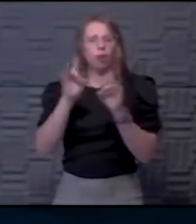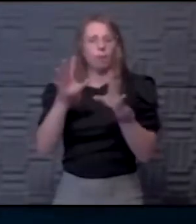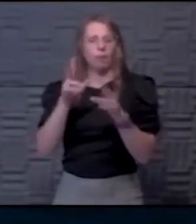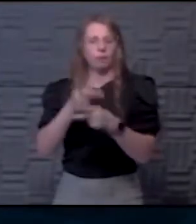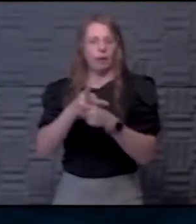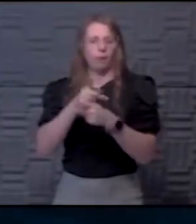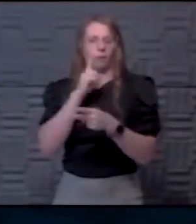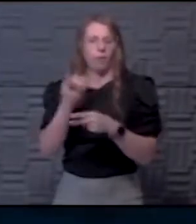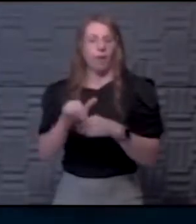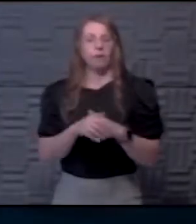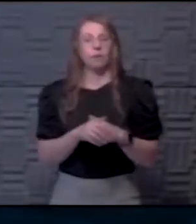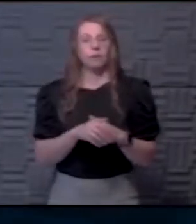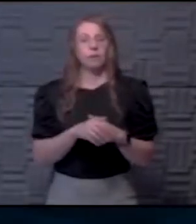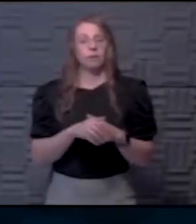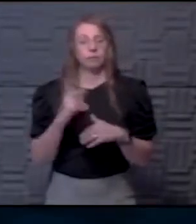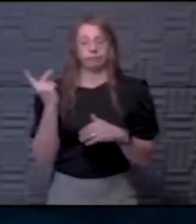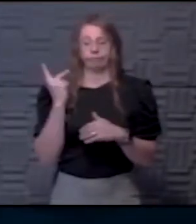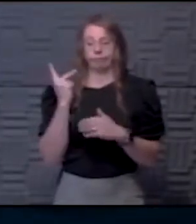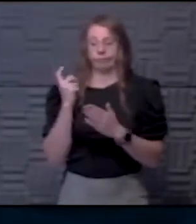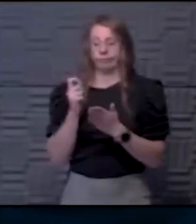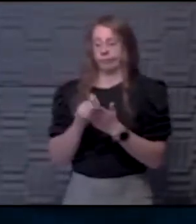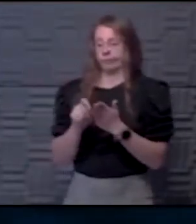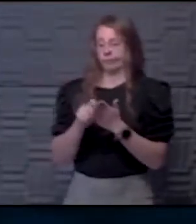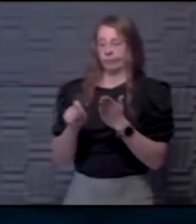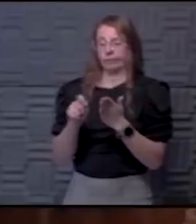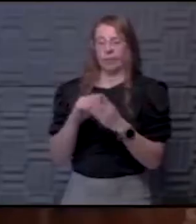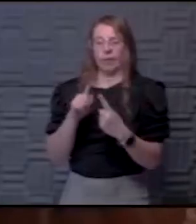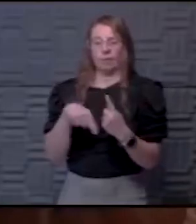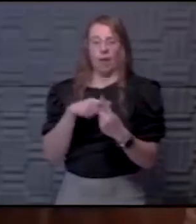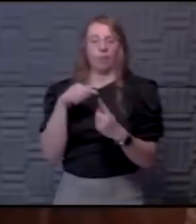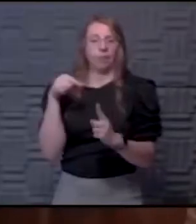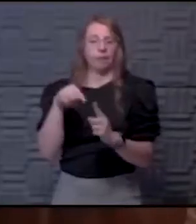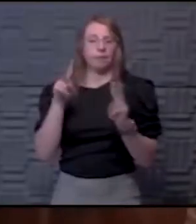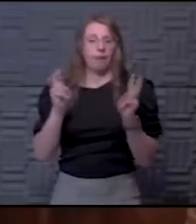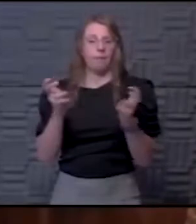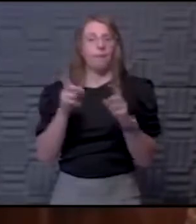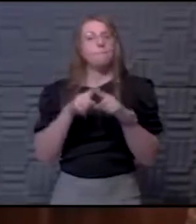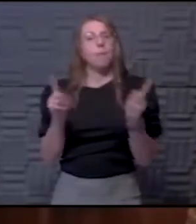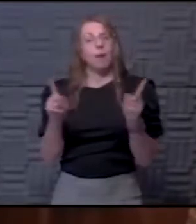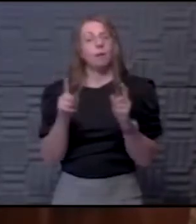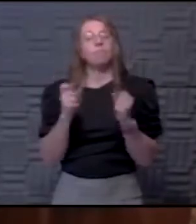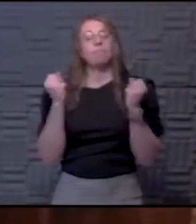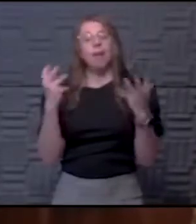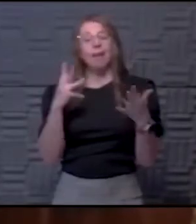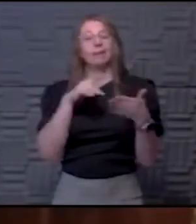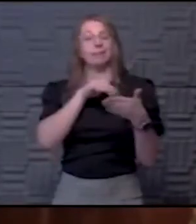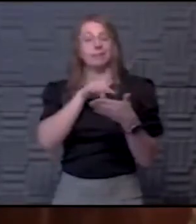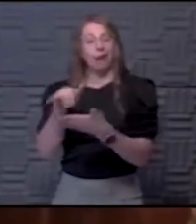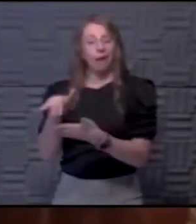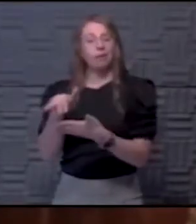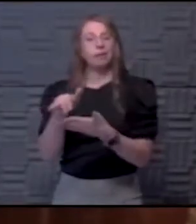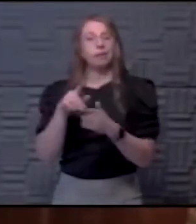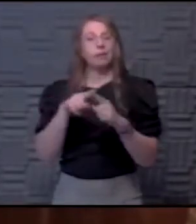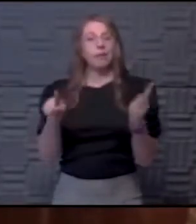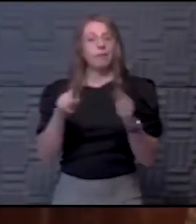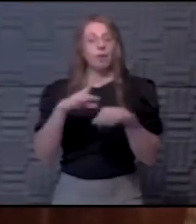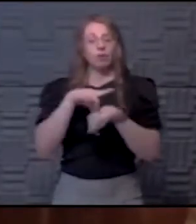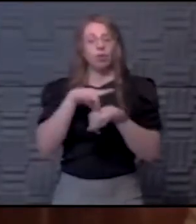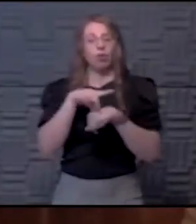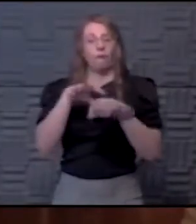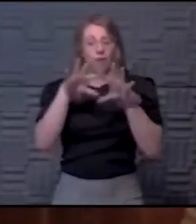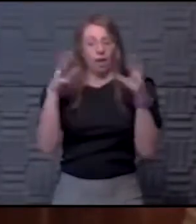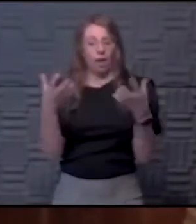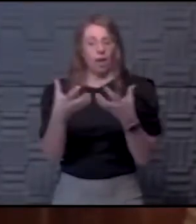articles. We may end up writing something about this, but a number of studies in various geographic